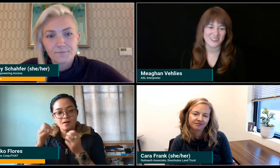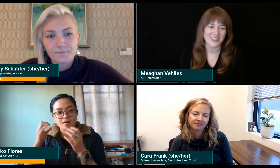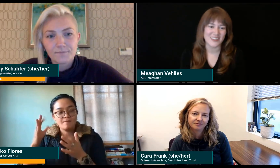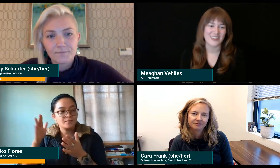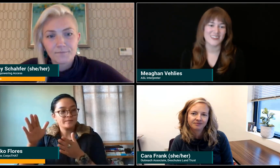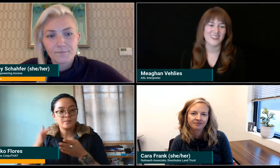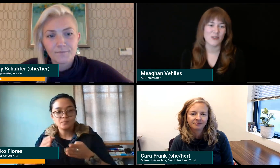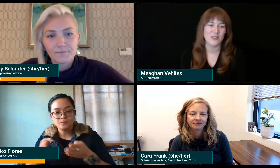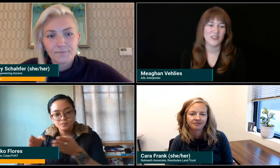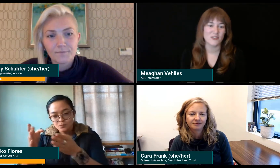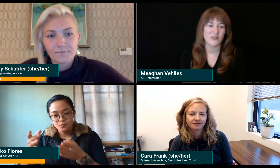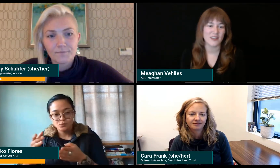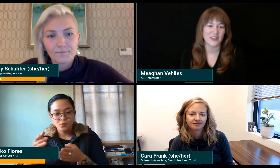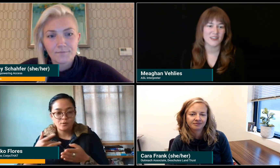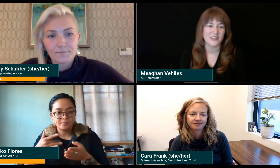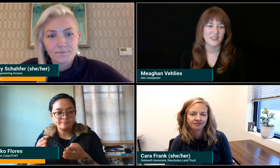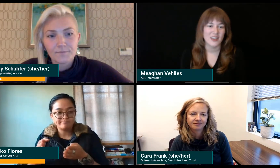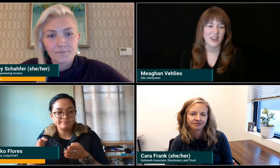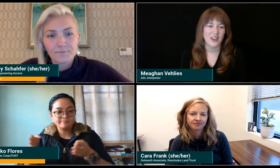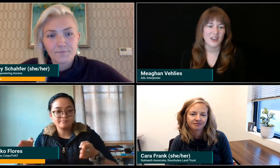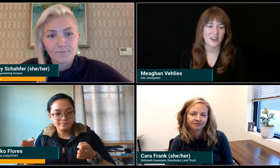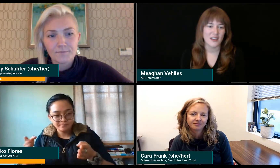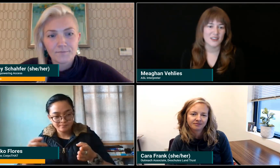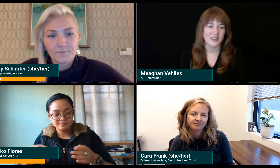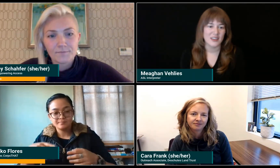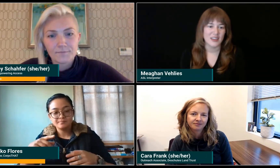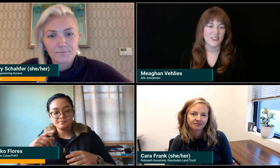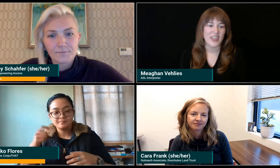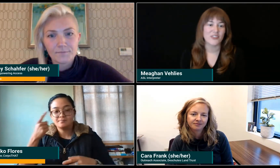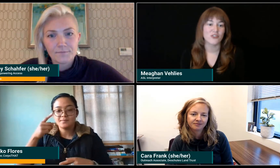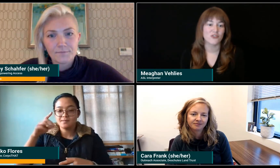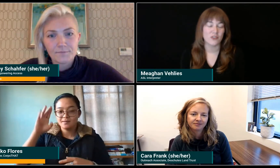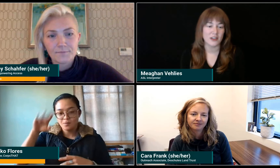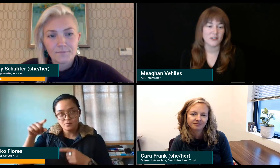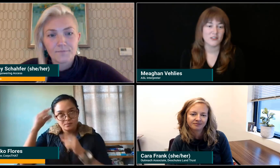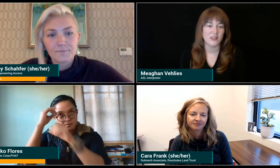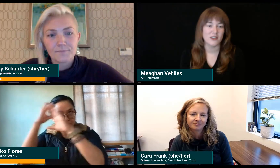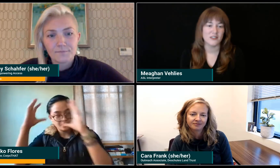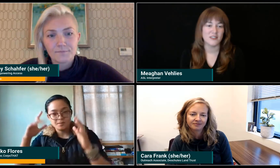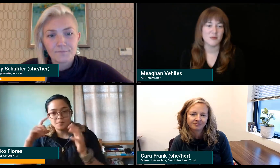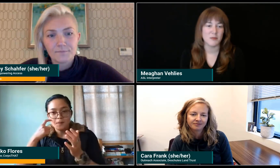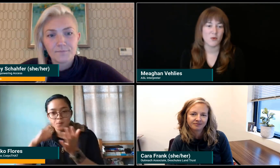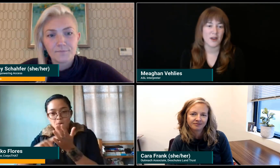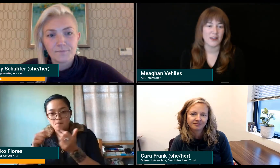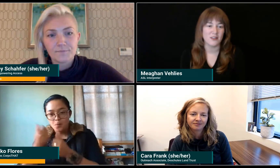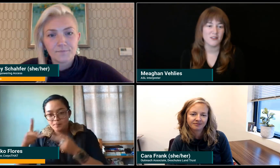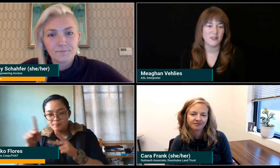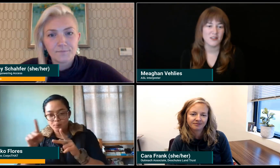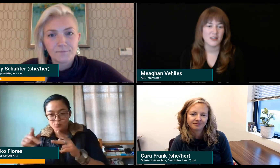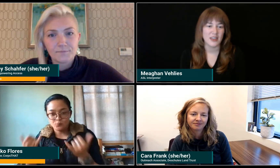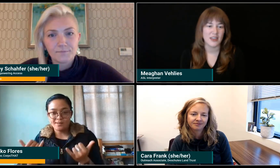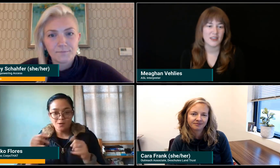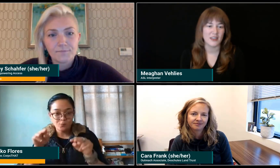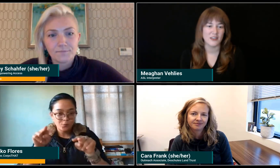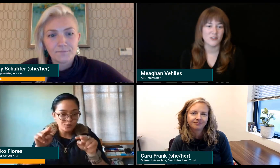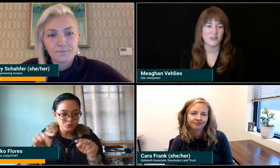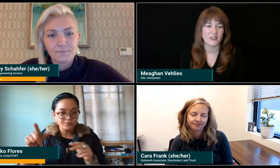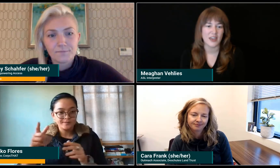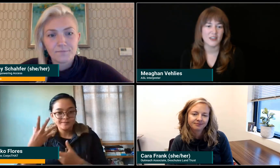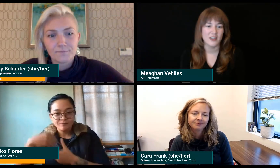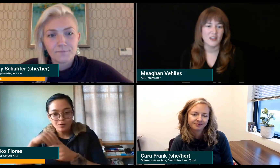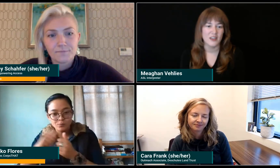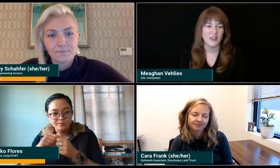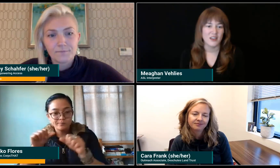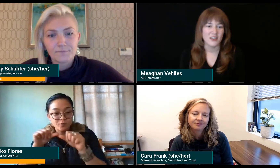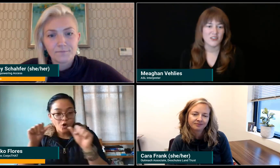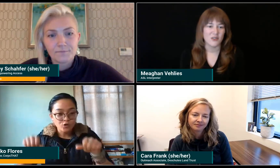week. And I would like to recognize that their trails did seem a bit wider. And I noticed